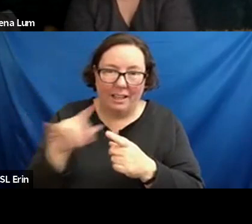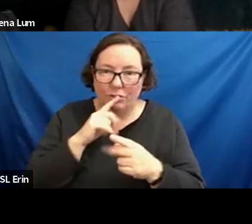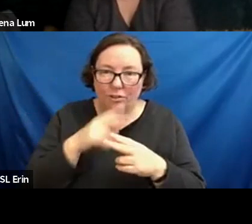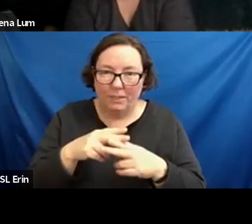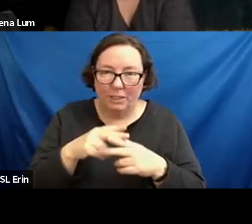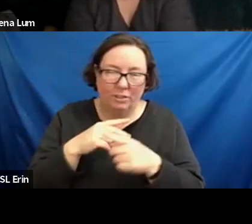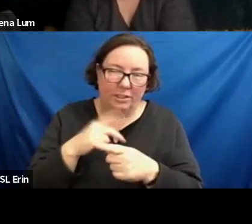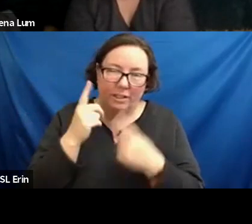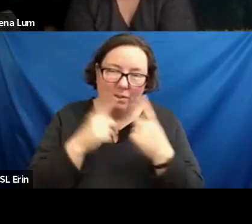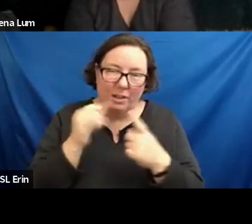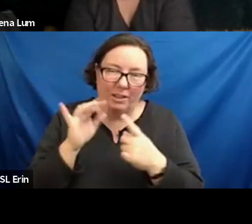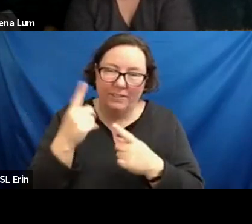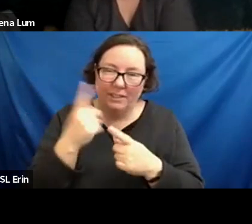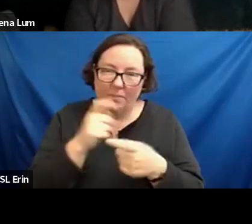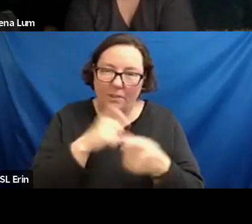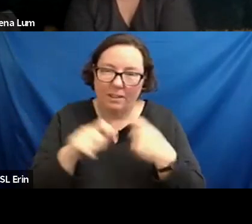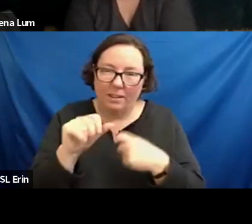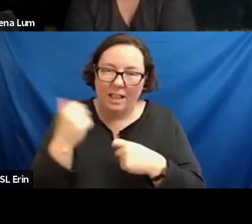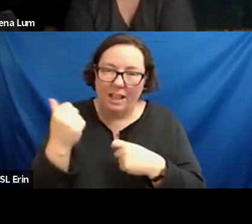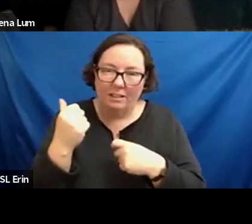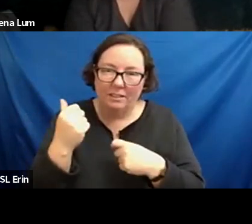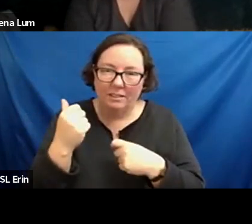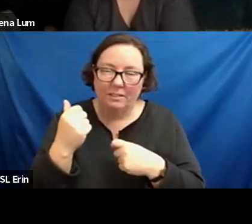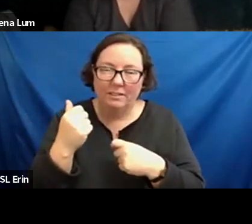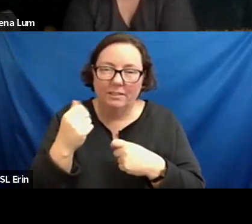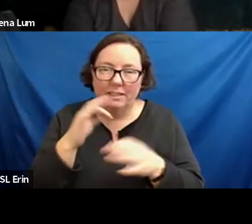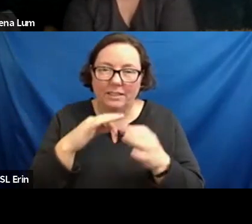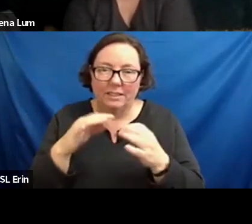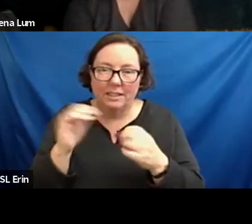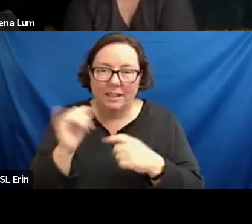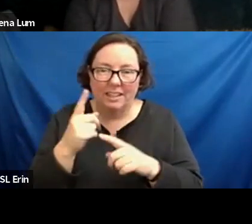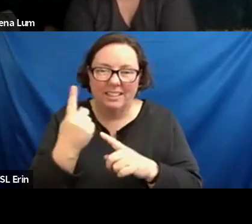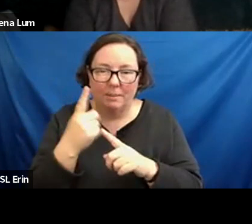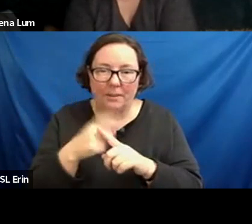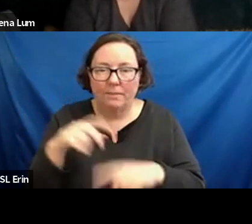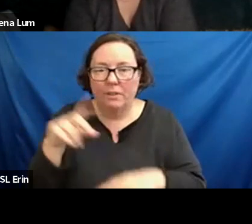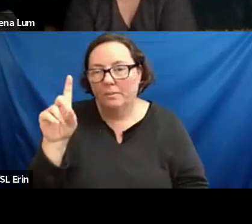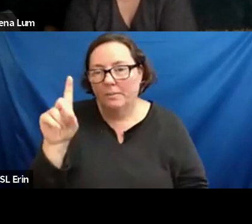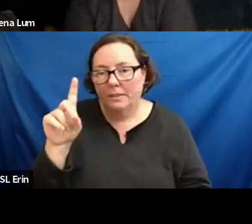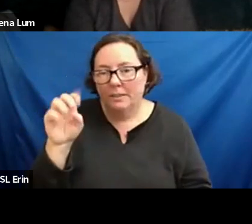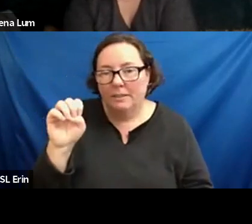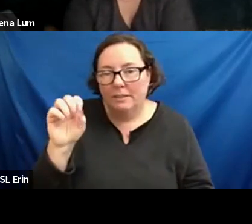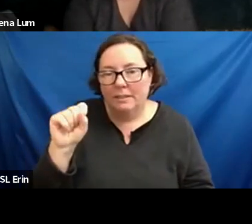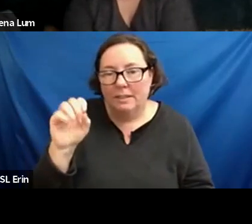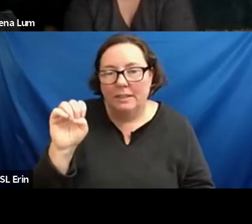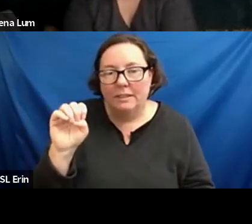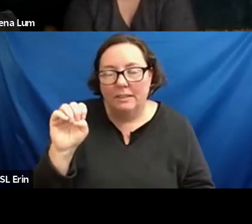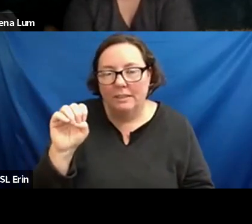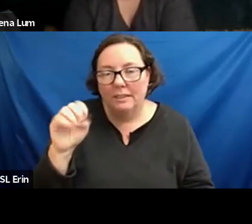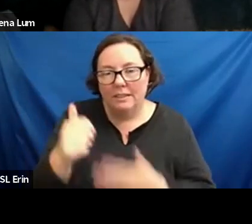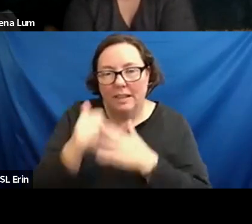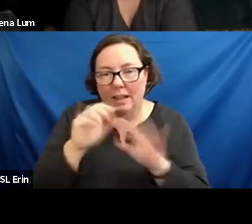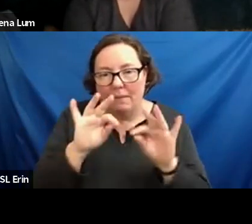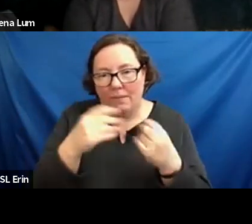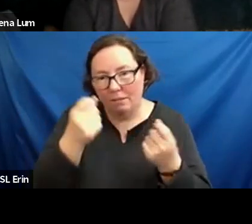I wondered if there was something that was more obtainable from something like DESE that's easy for families to understand, because I think